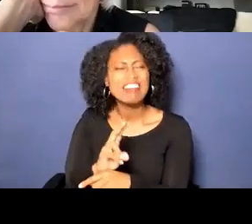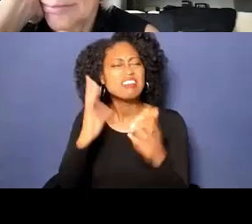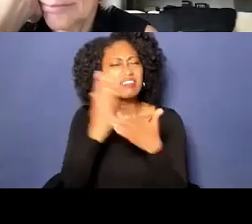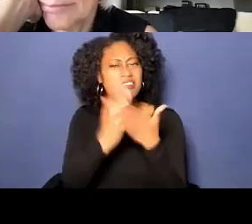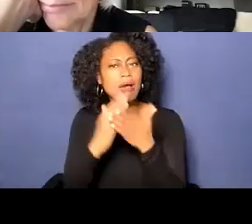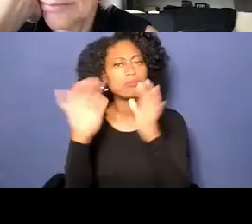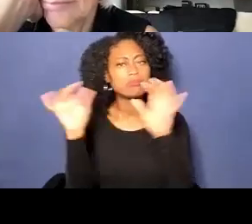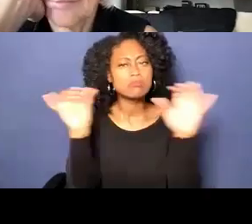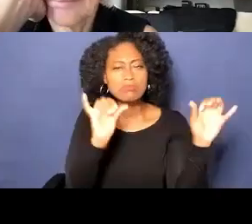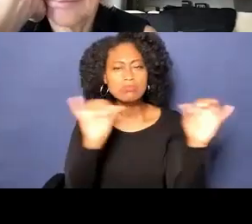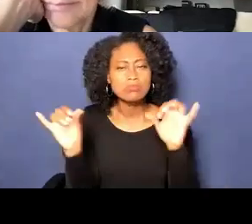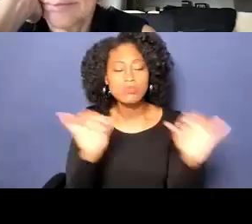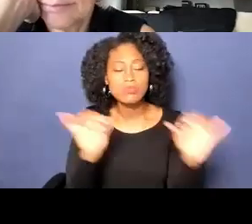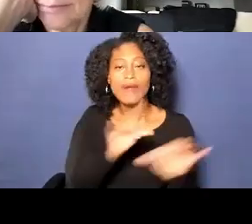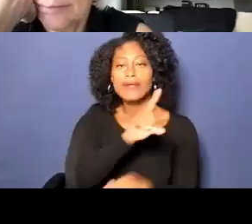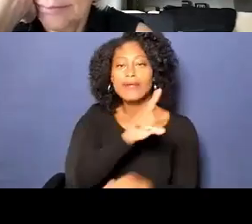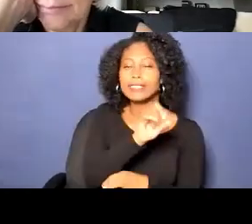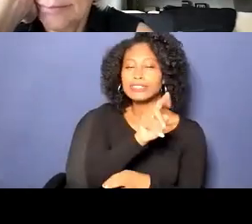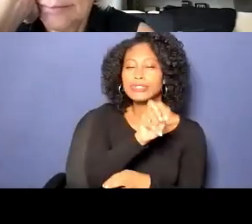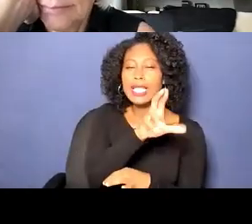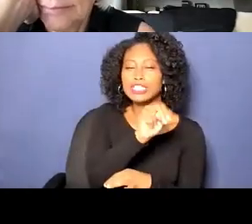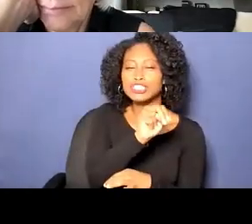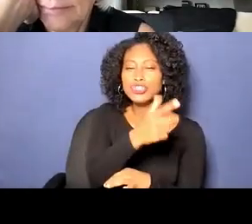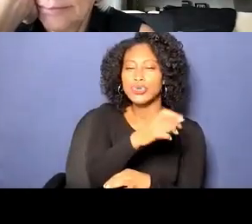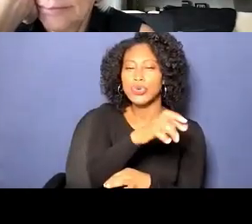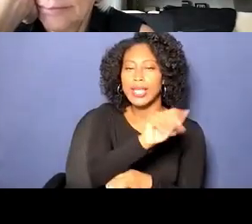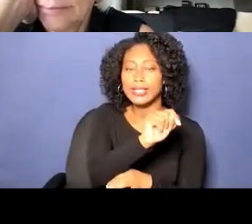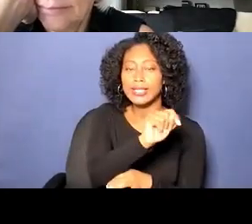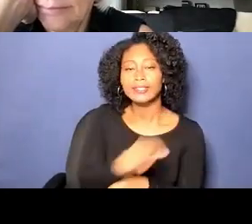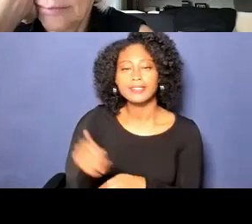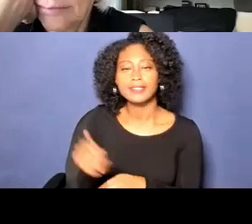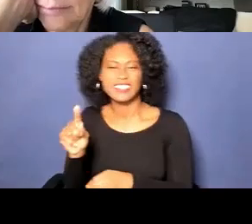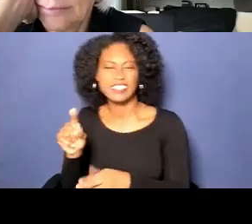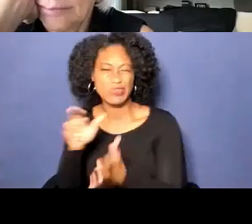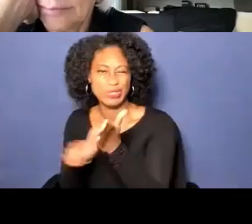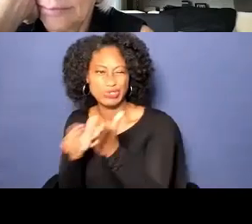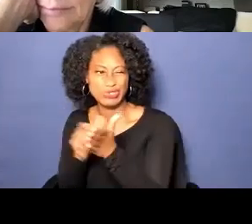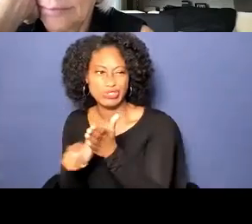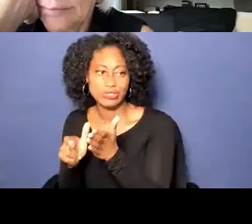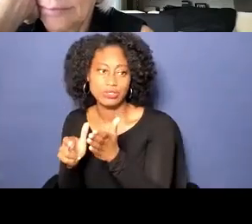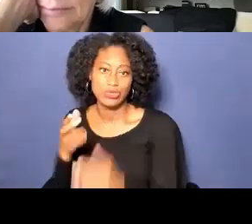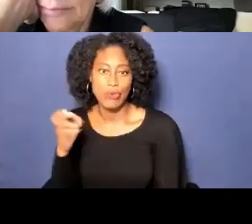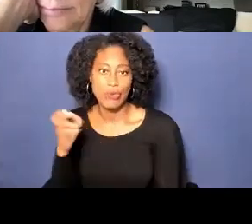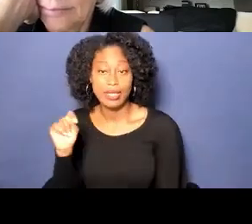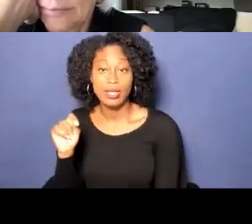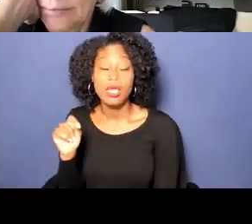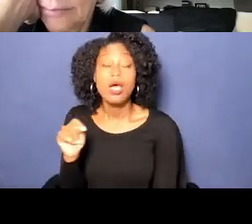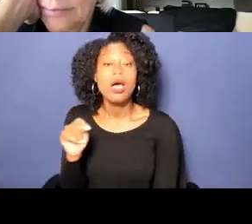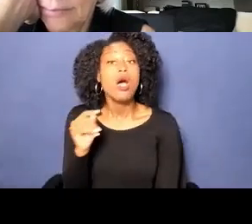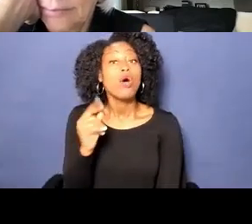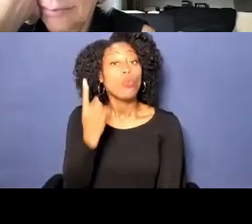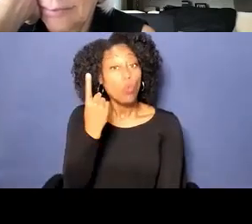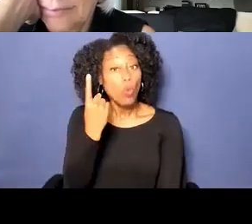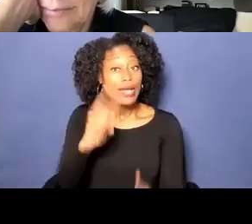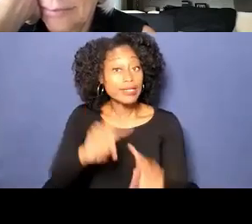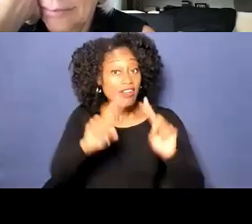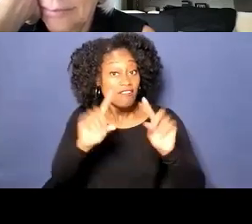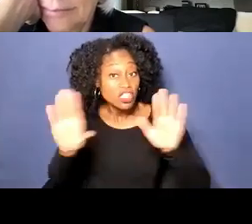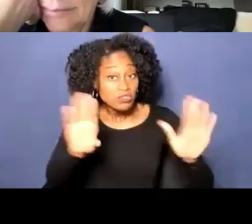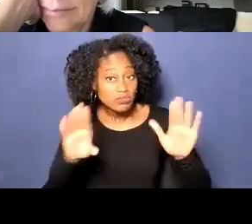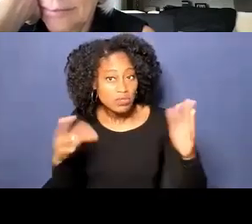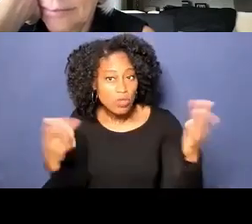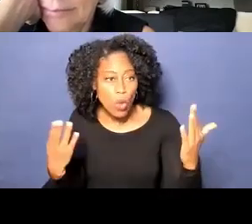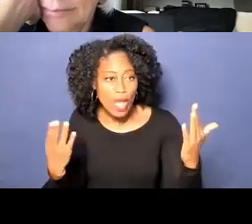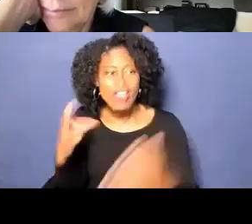for the research grants, these can be up to $35,000 that's budgeted for a maximum of 2